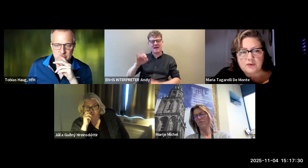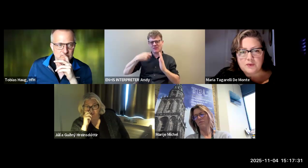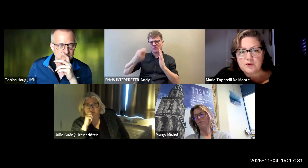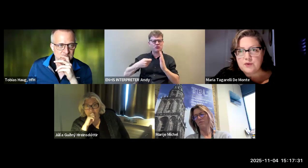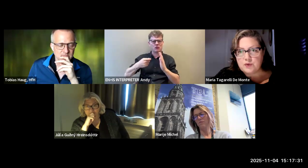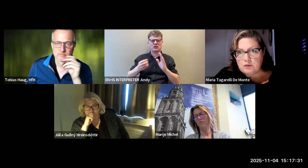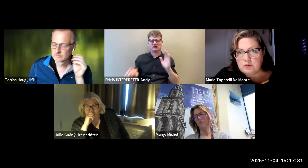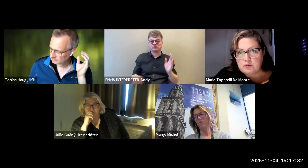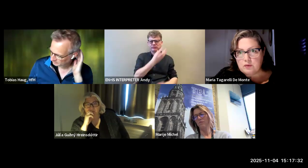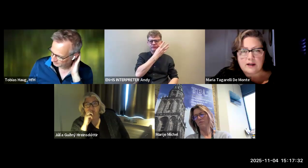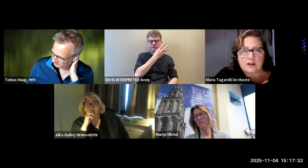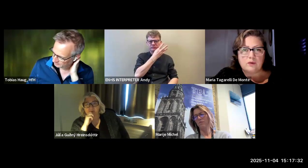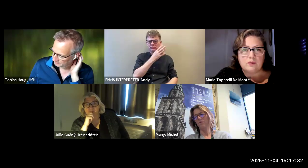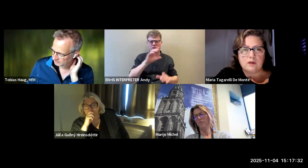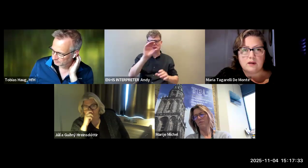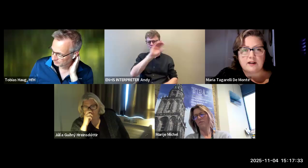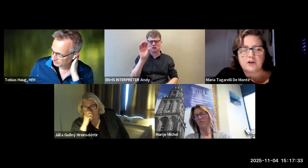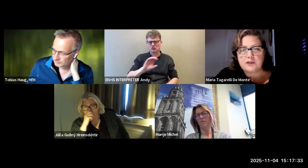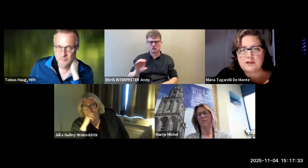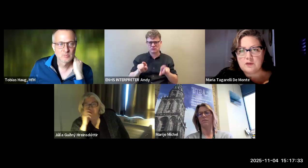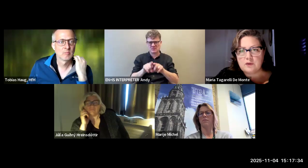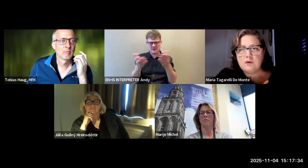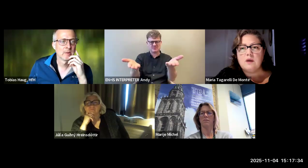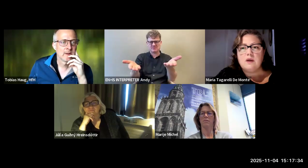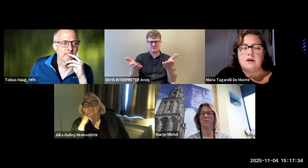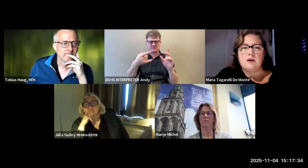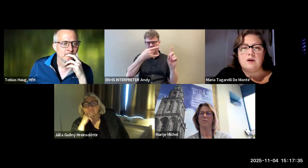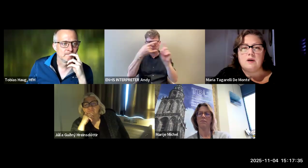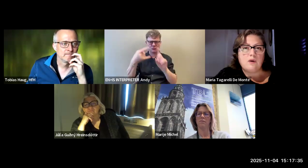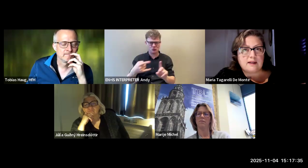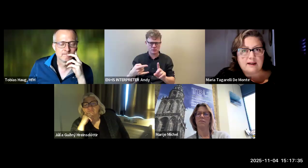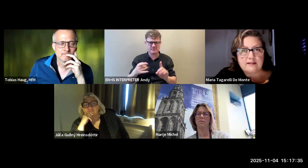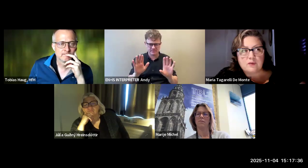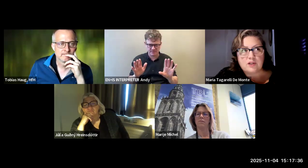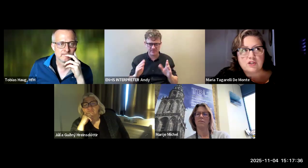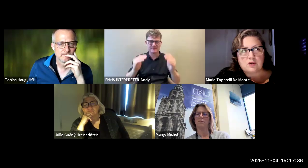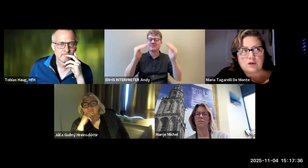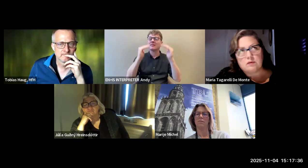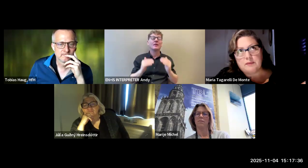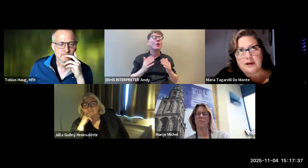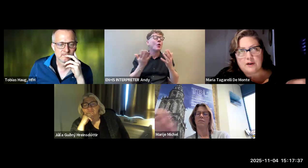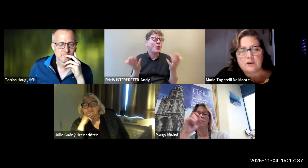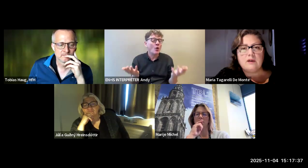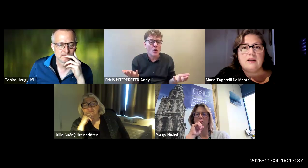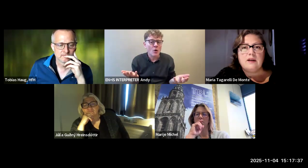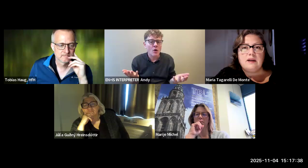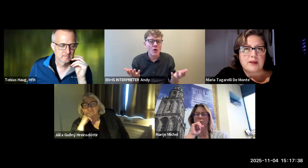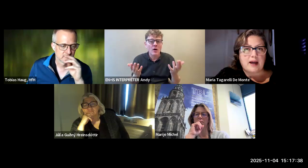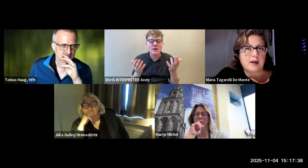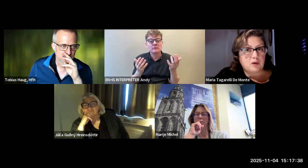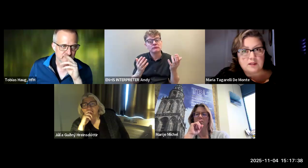them through Zoom as I currently do, or in the case in which, or